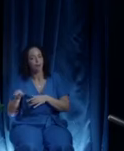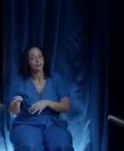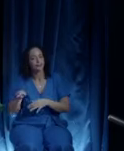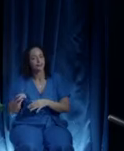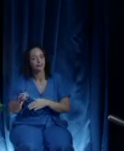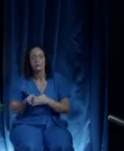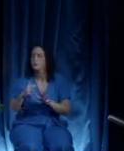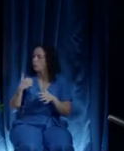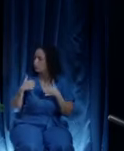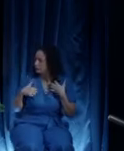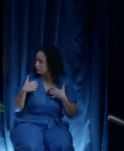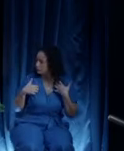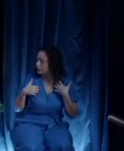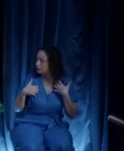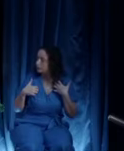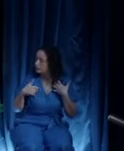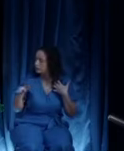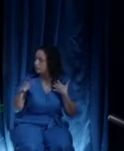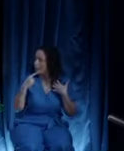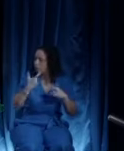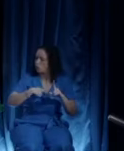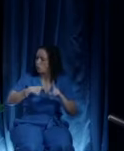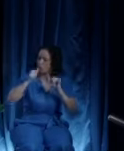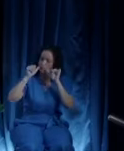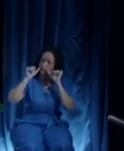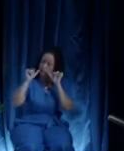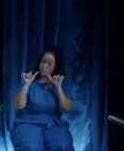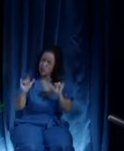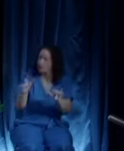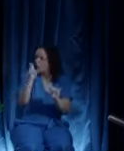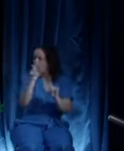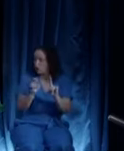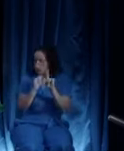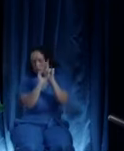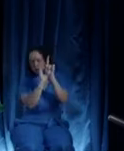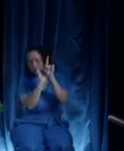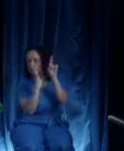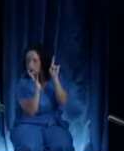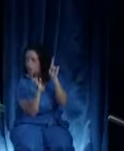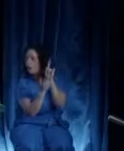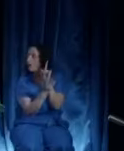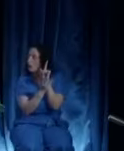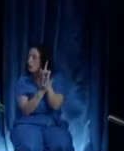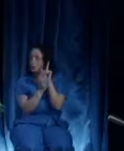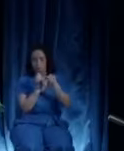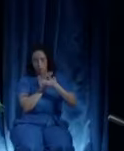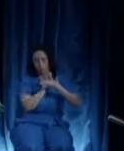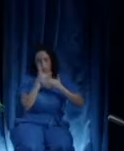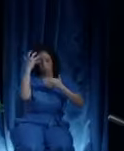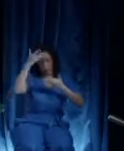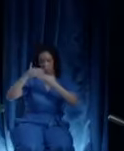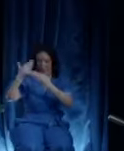it's interesting that, you know, the position of the favourite, and right through the royal history, we see that